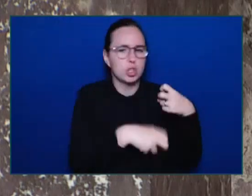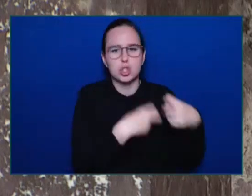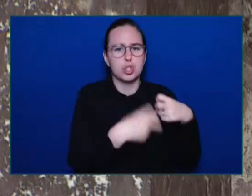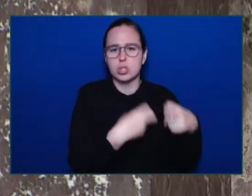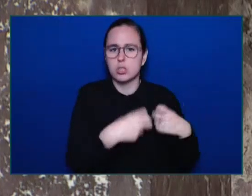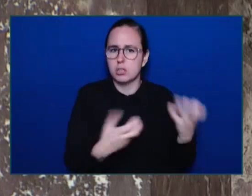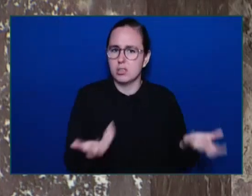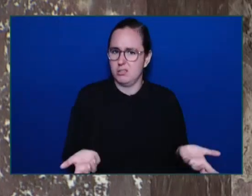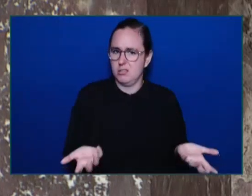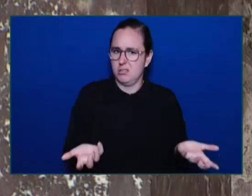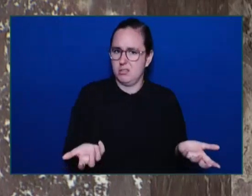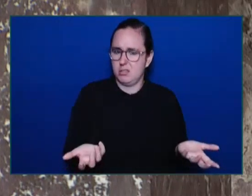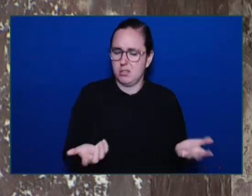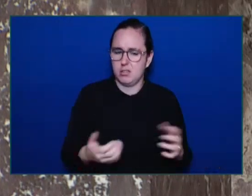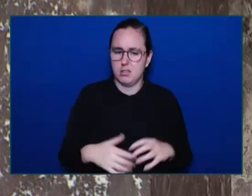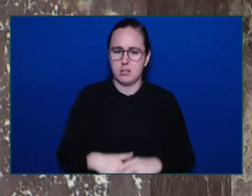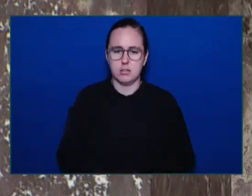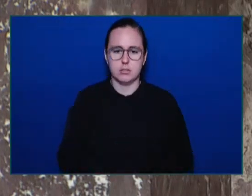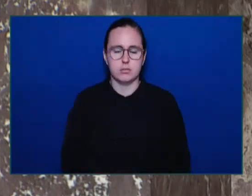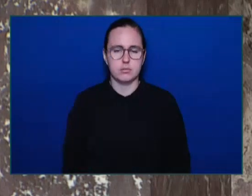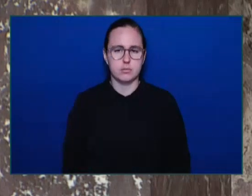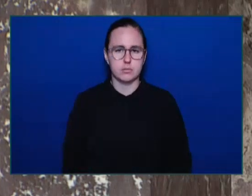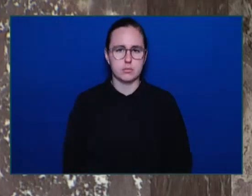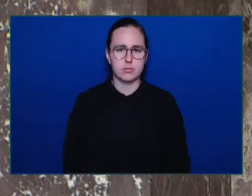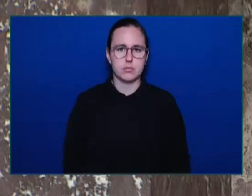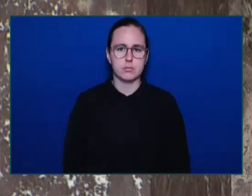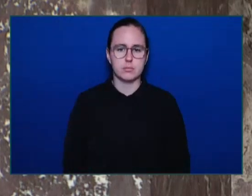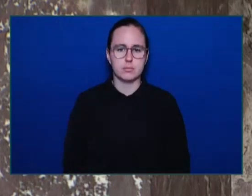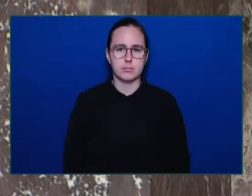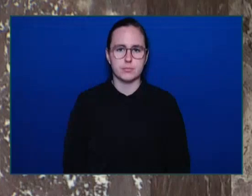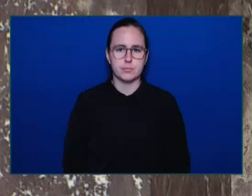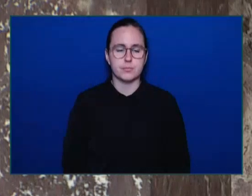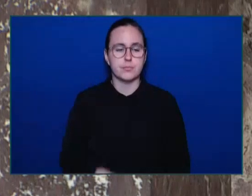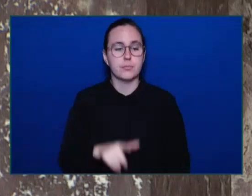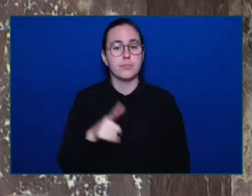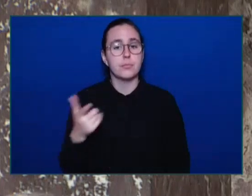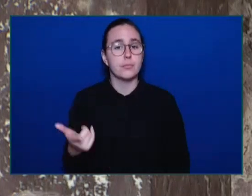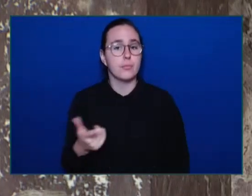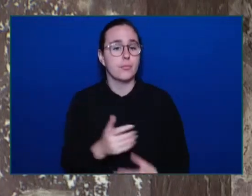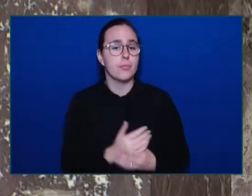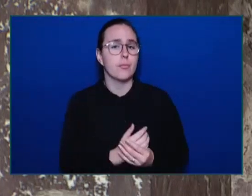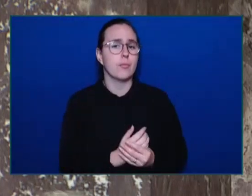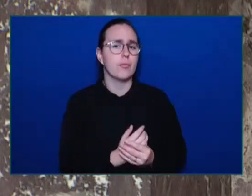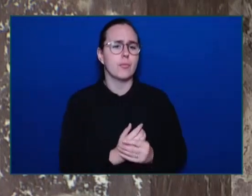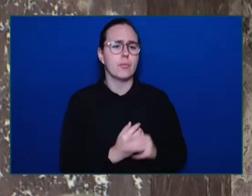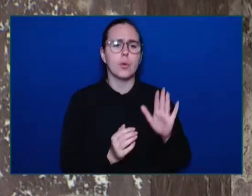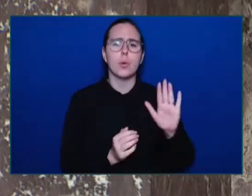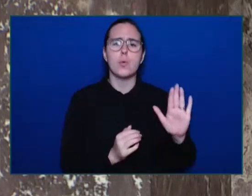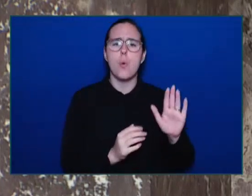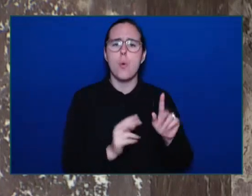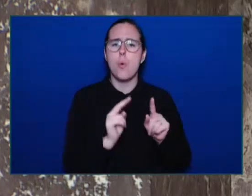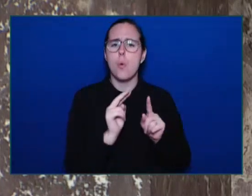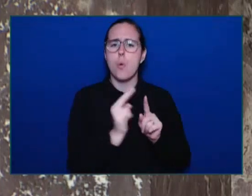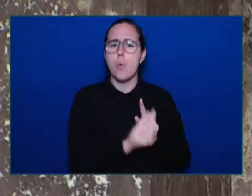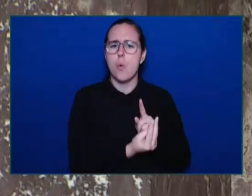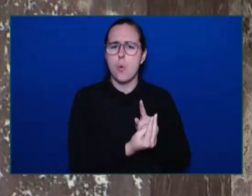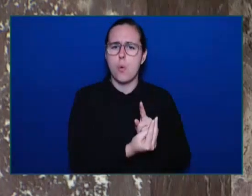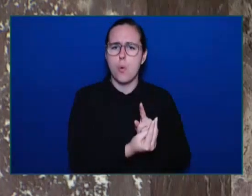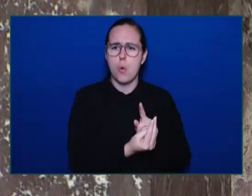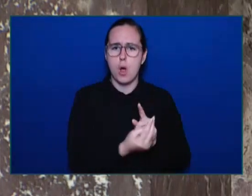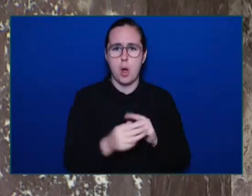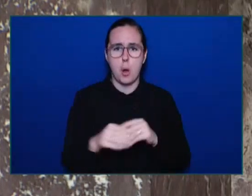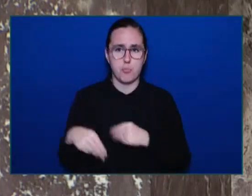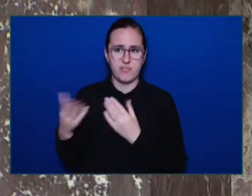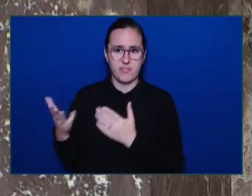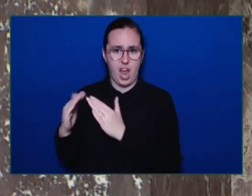question. He sees this as warehousing people, Honourable Speaker? Warehousing people? This is providing housing